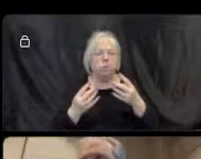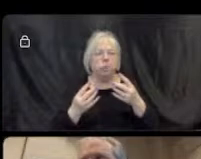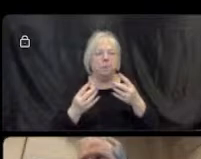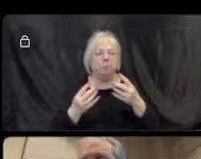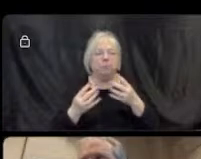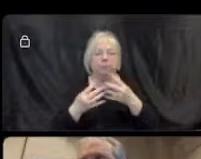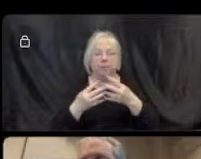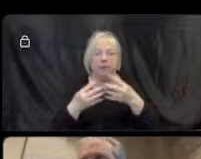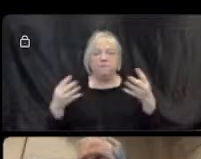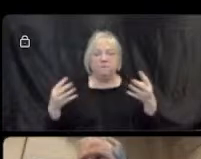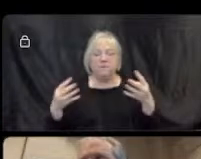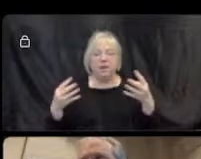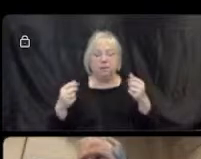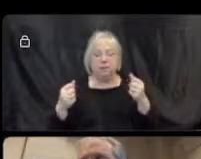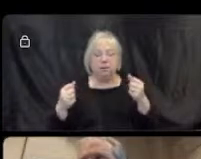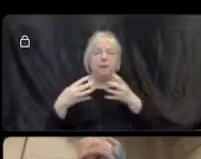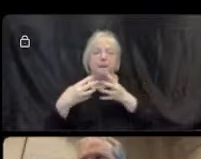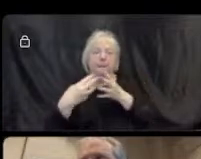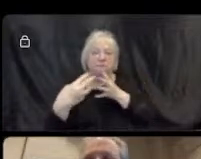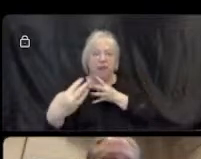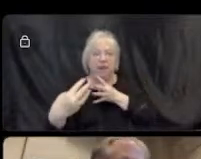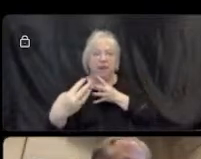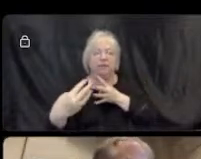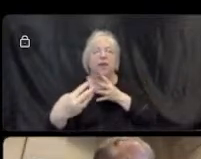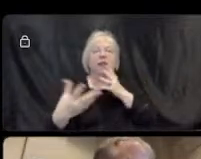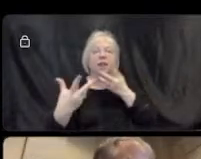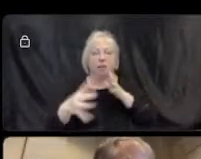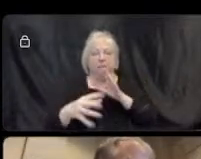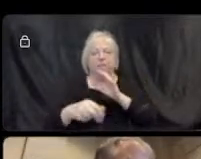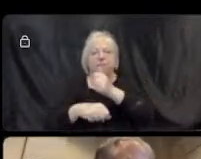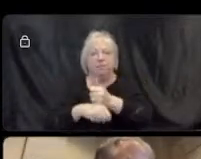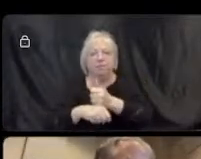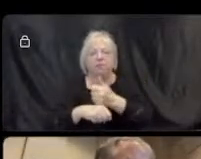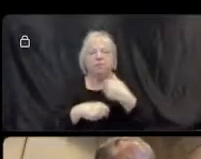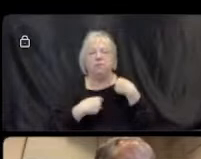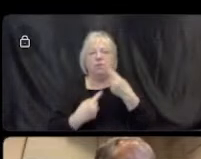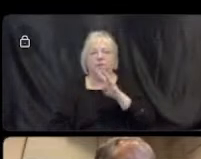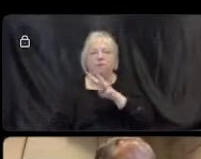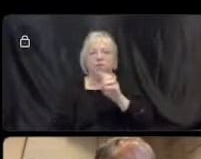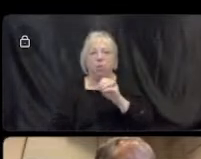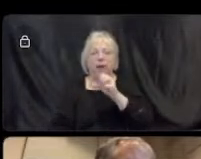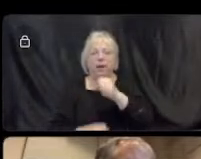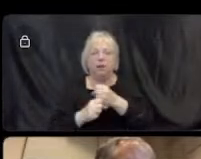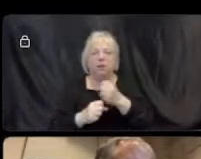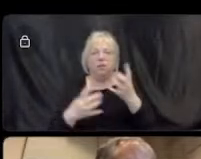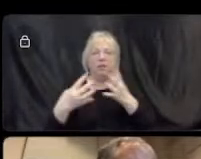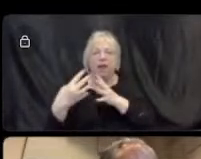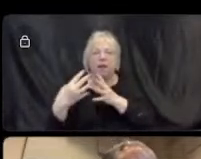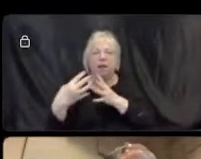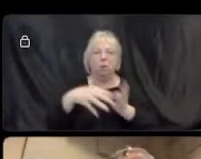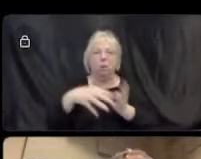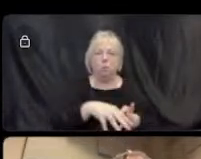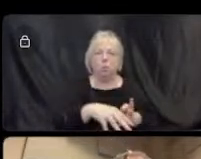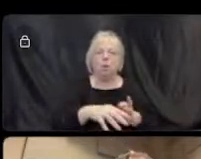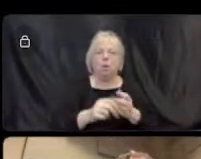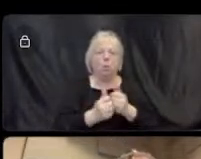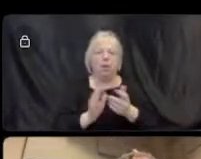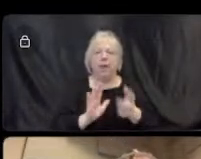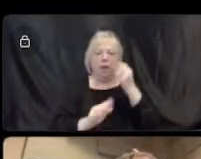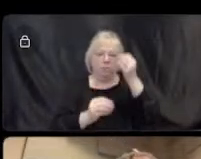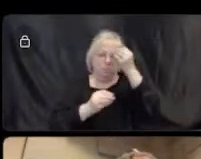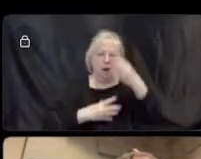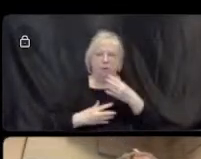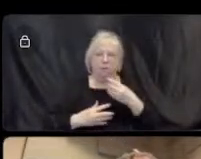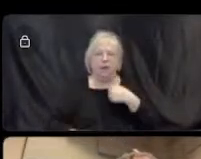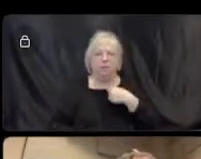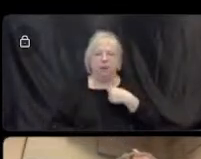has been between their property and mine for 40 years, and they took it down with no notification of me. And